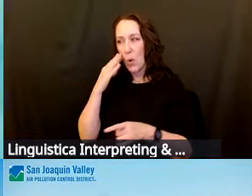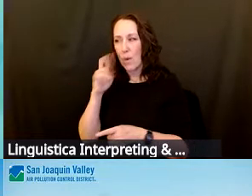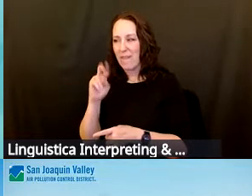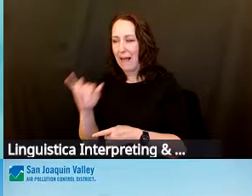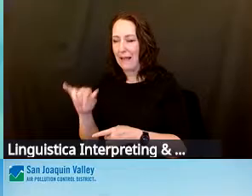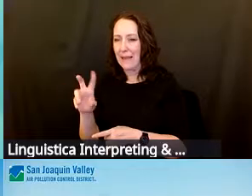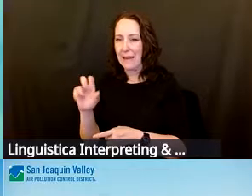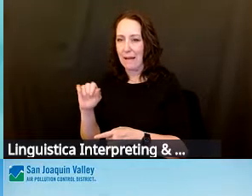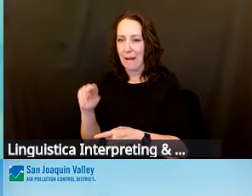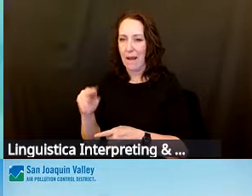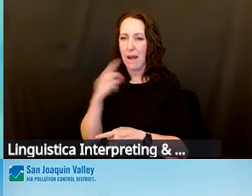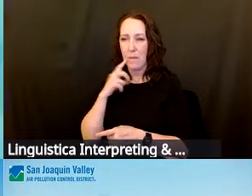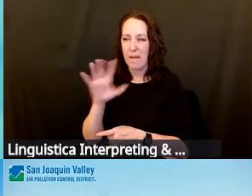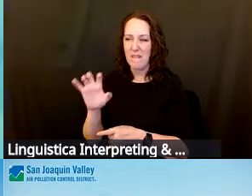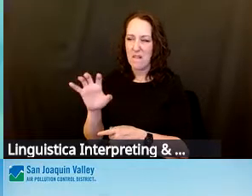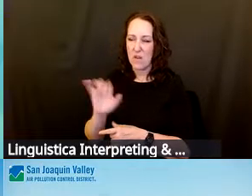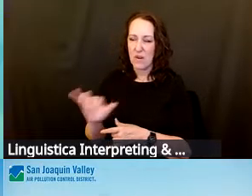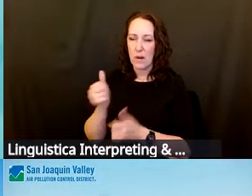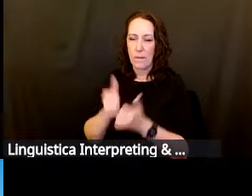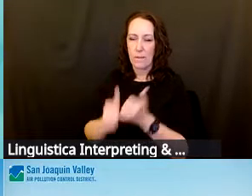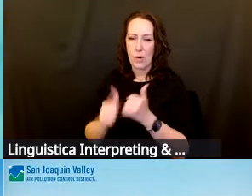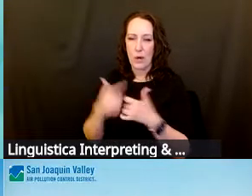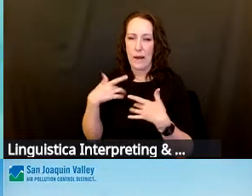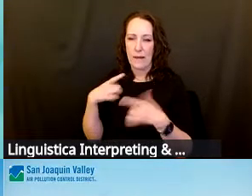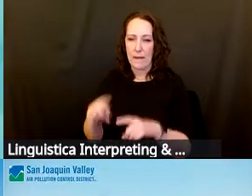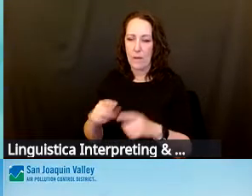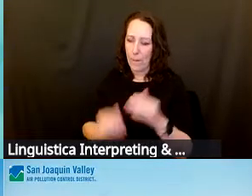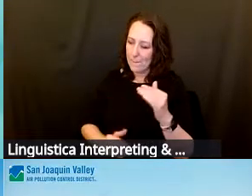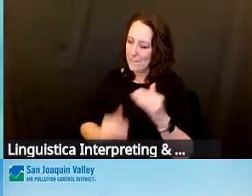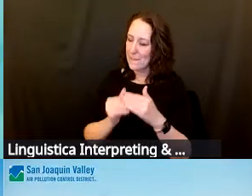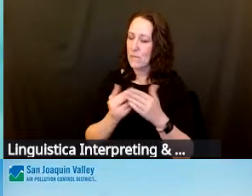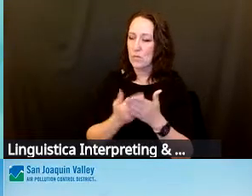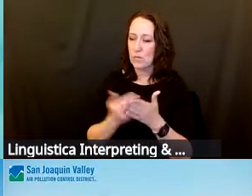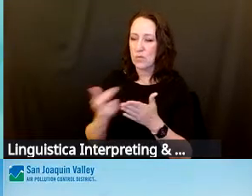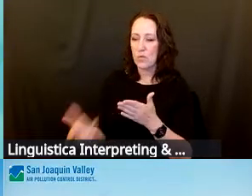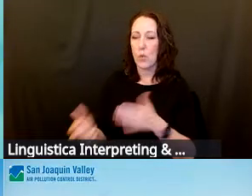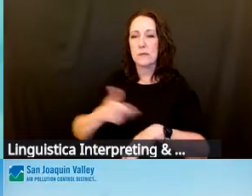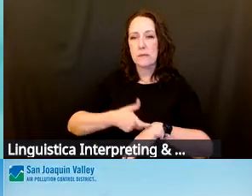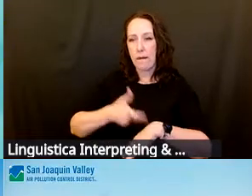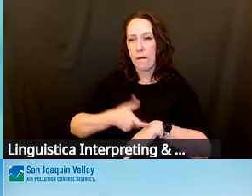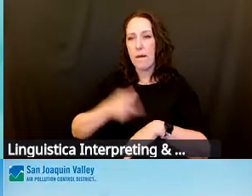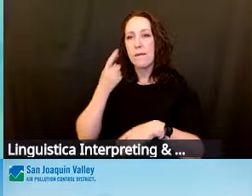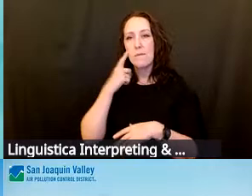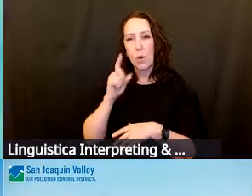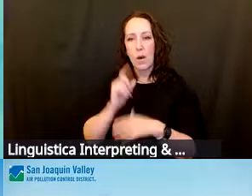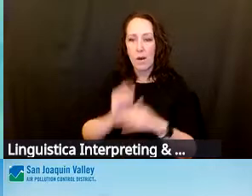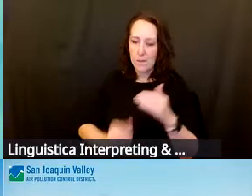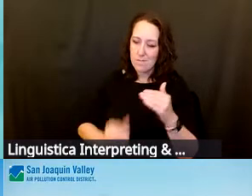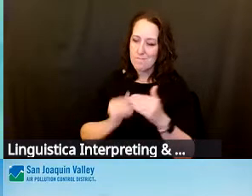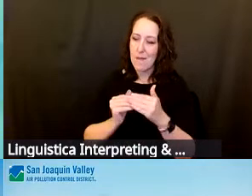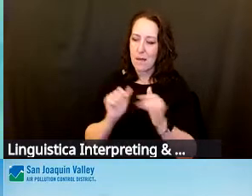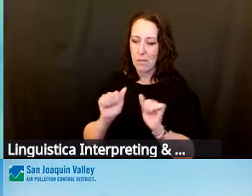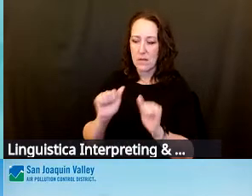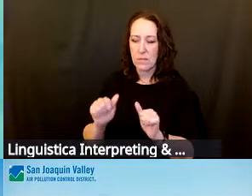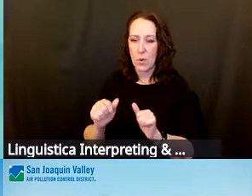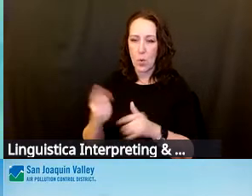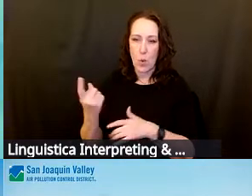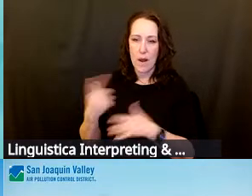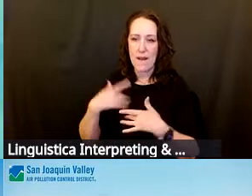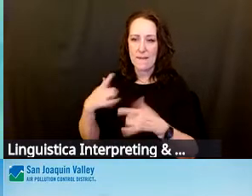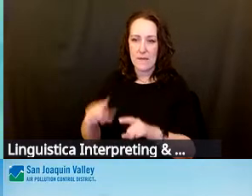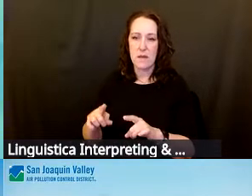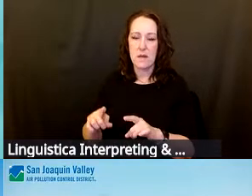in an event, and it really makes sense for us to maximize resources and time to do the max that they can do in an event